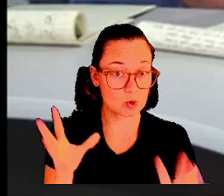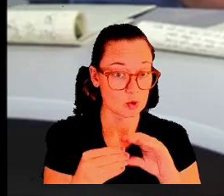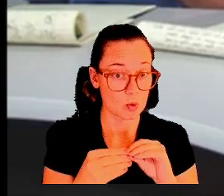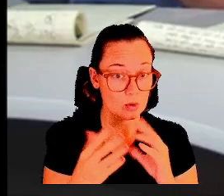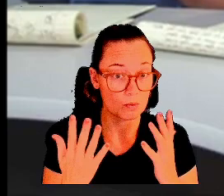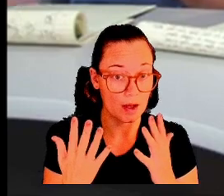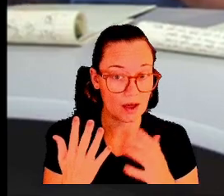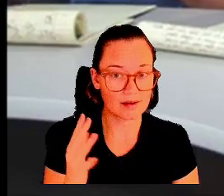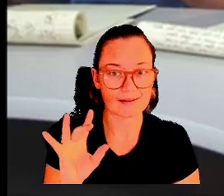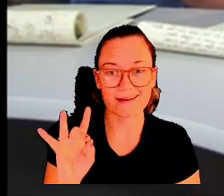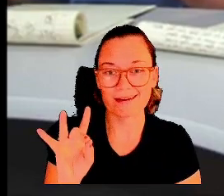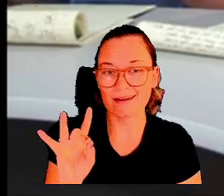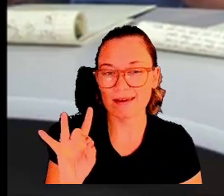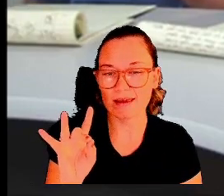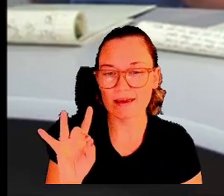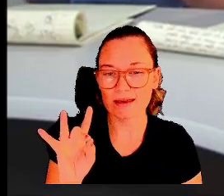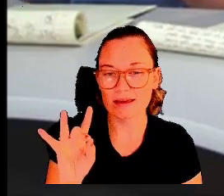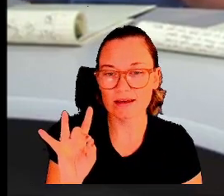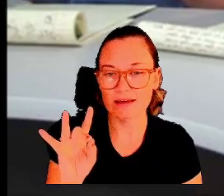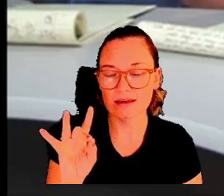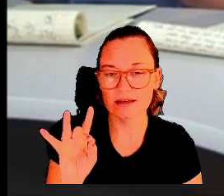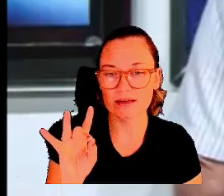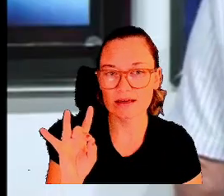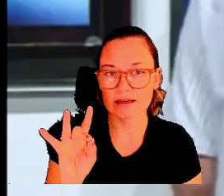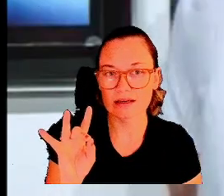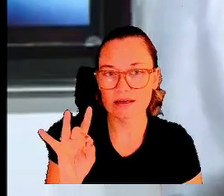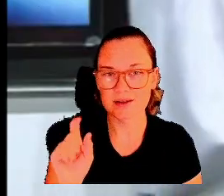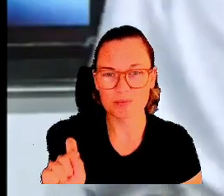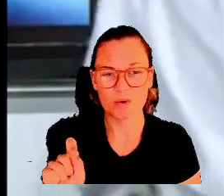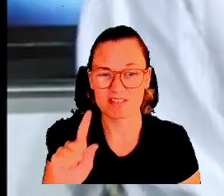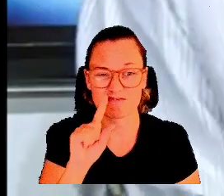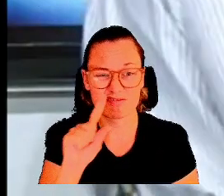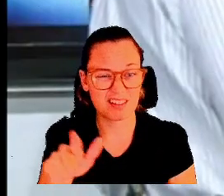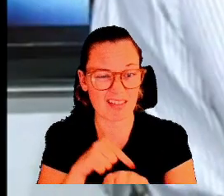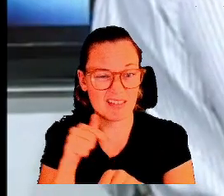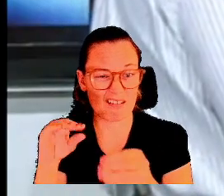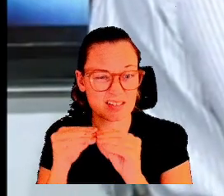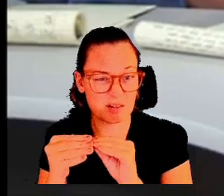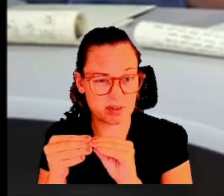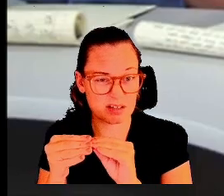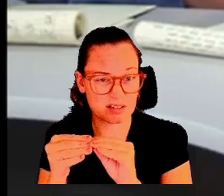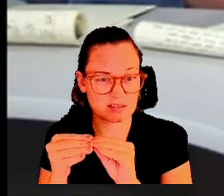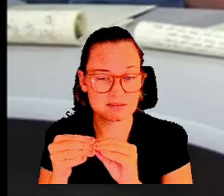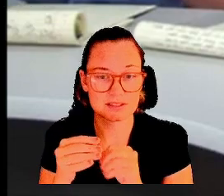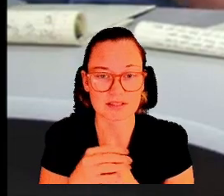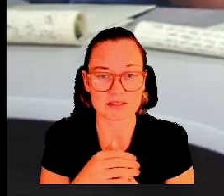8 point, and it's a really long number. Okay, give me the first 2.